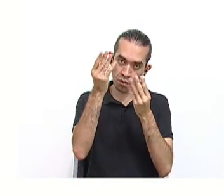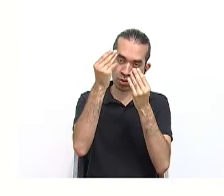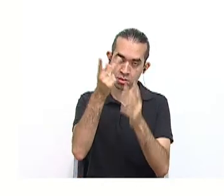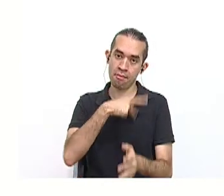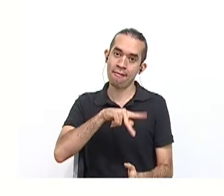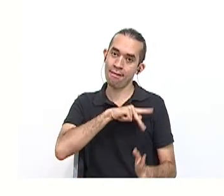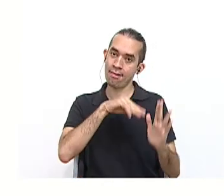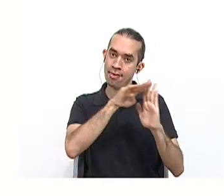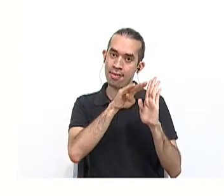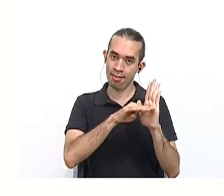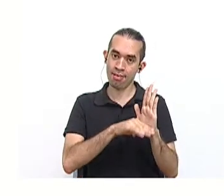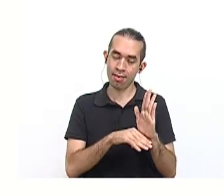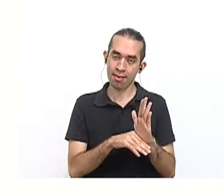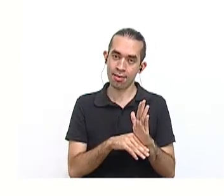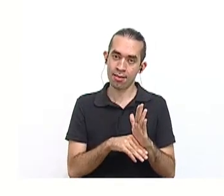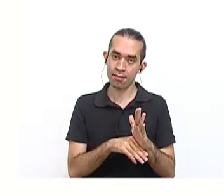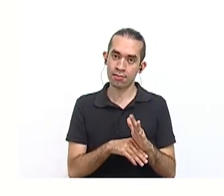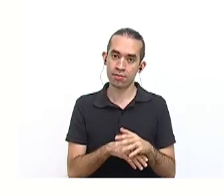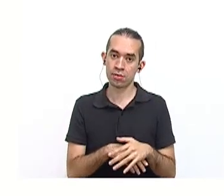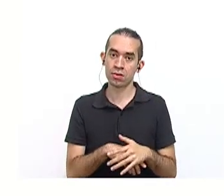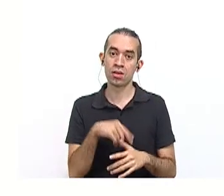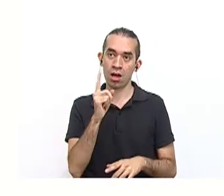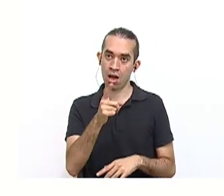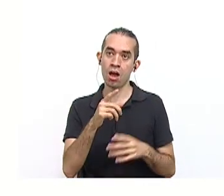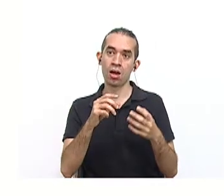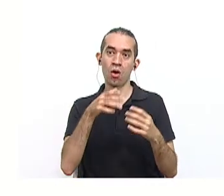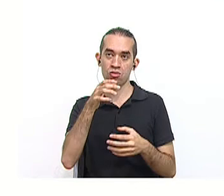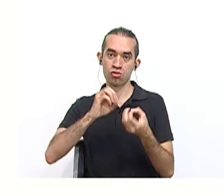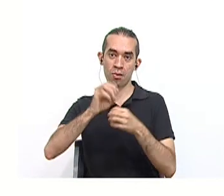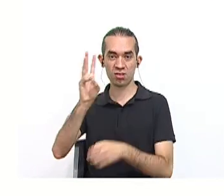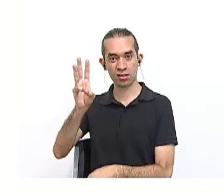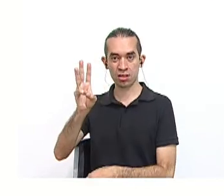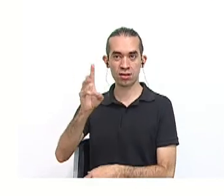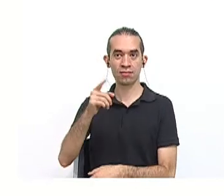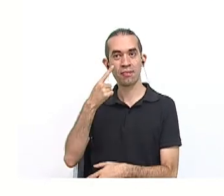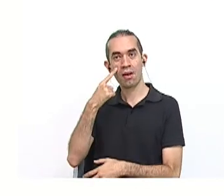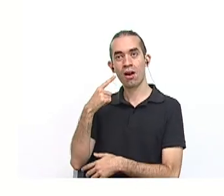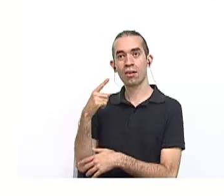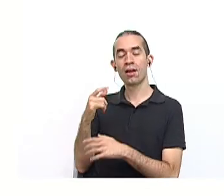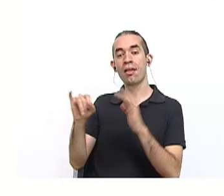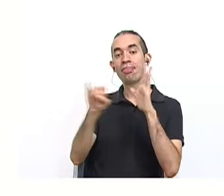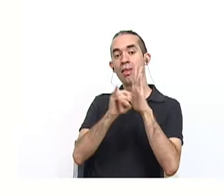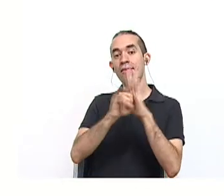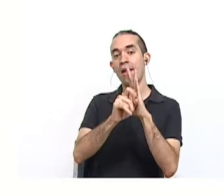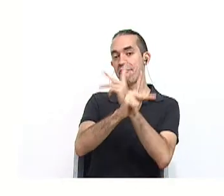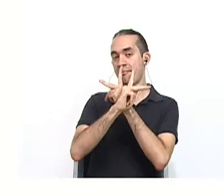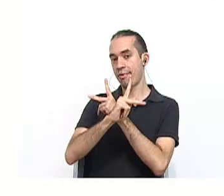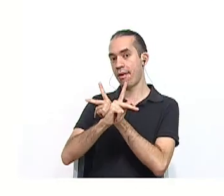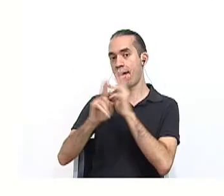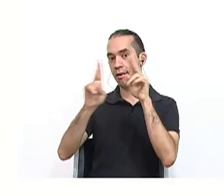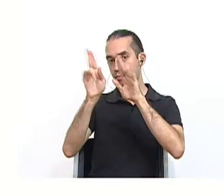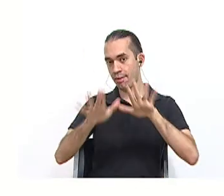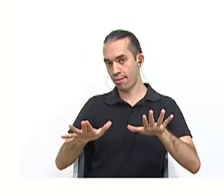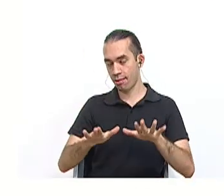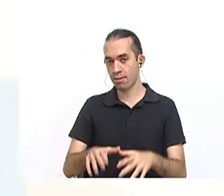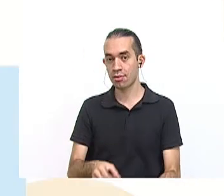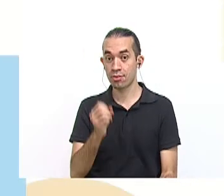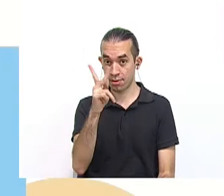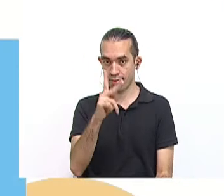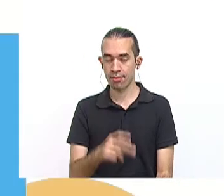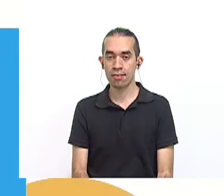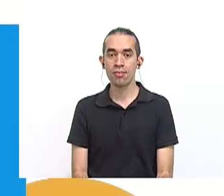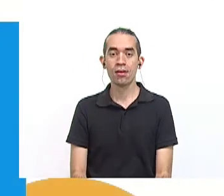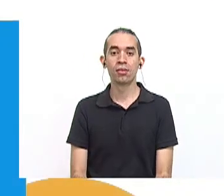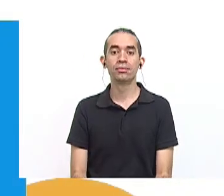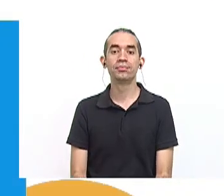information online. Actually, that is tip number 6, right? It says protect your identity online. Okay?